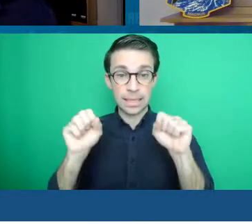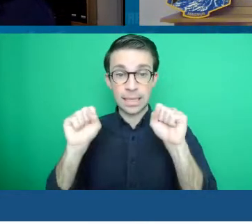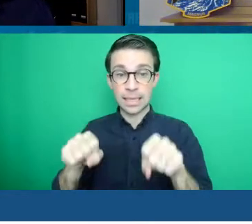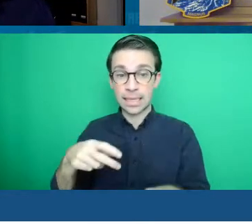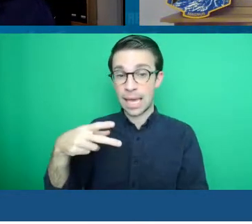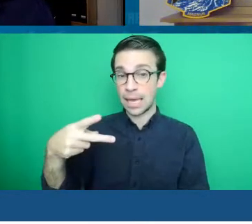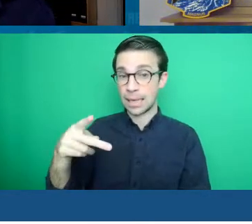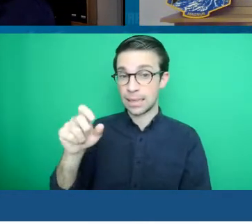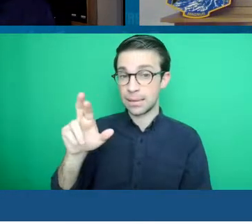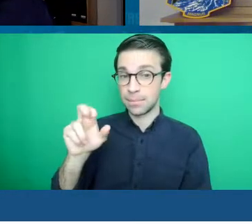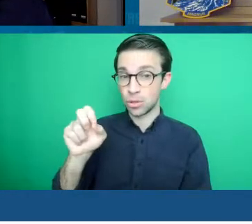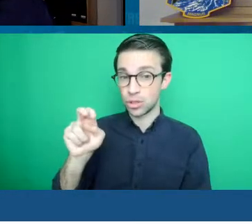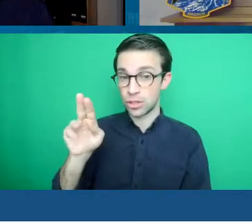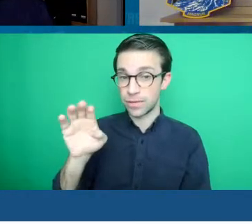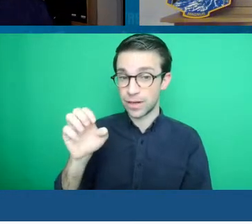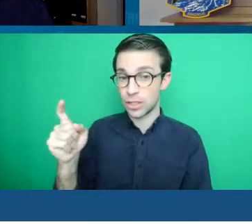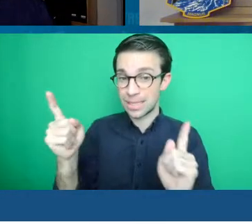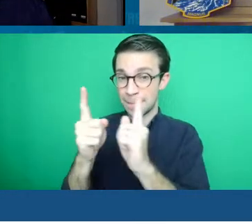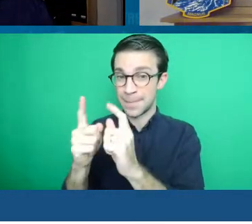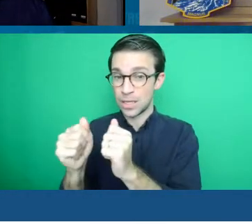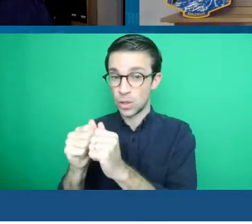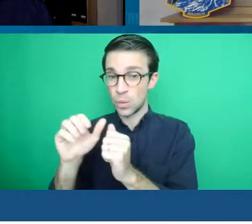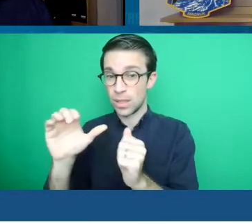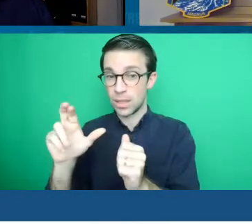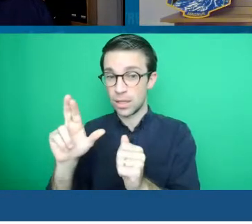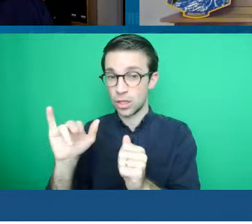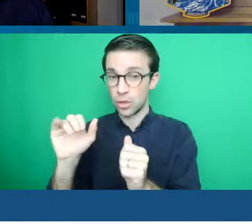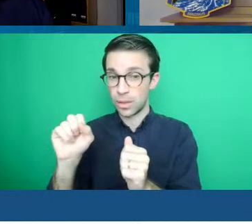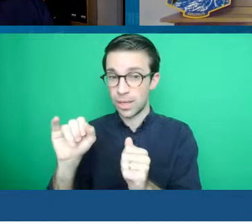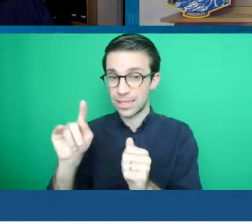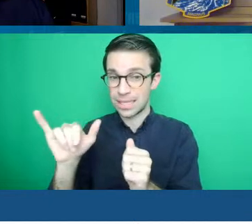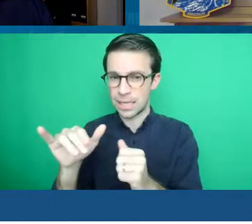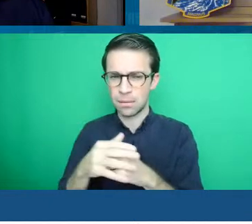Curiosity? I don't think so, but that's a really good question. I do